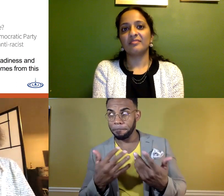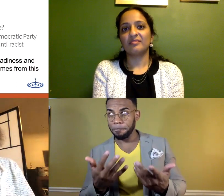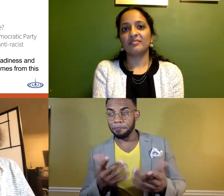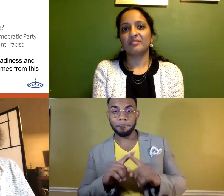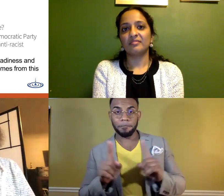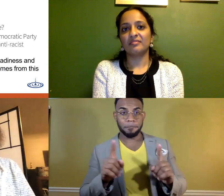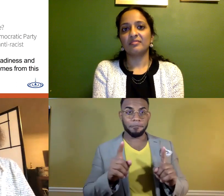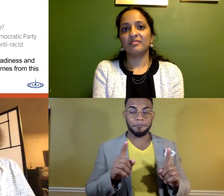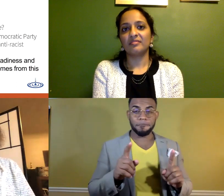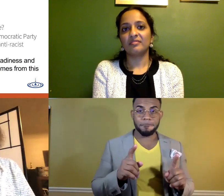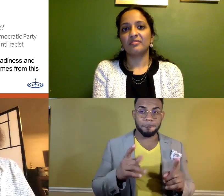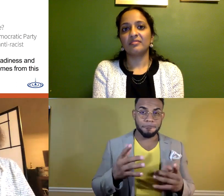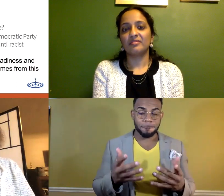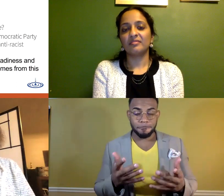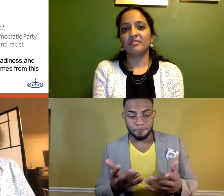different